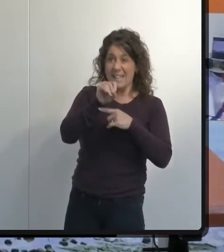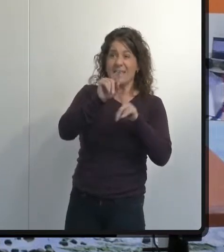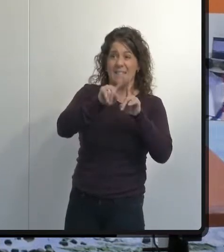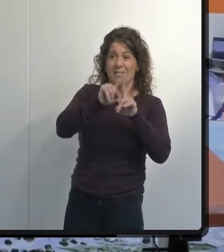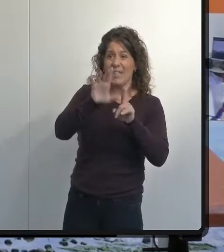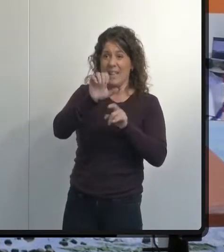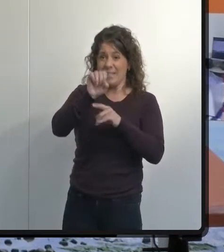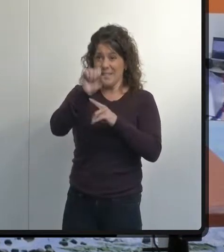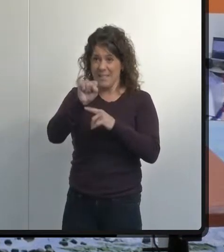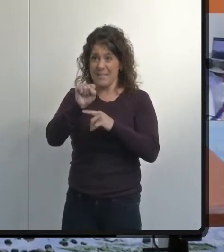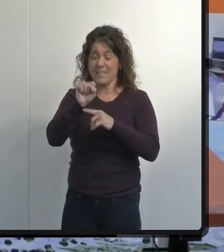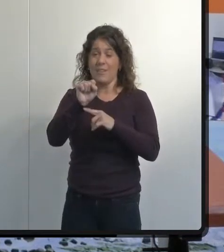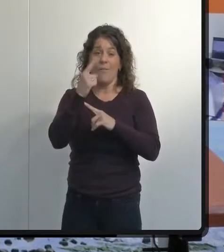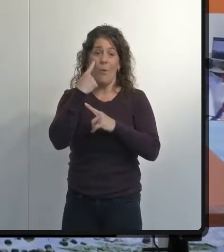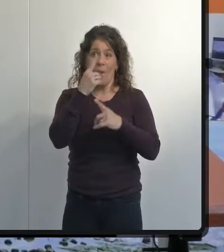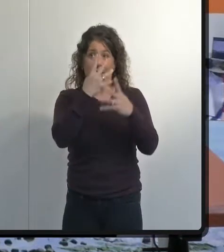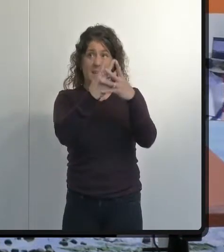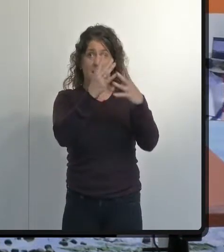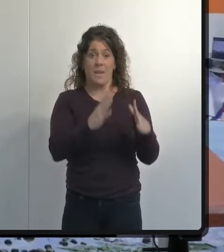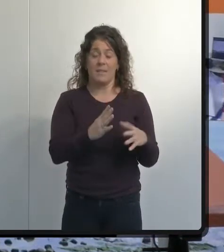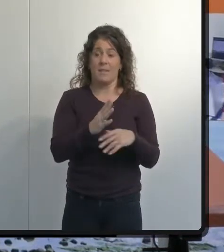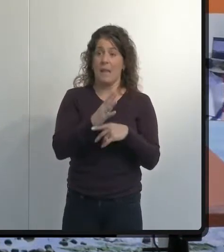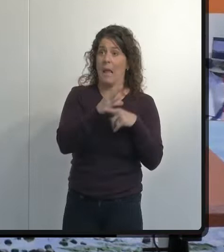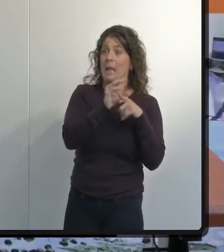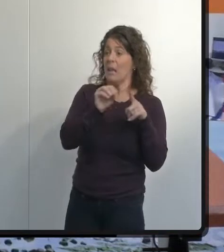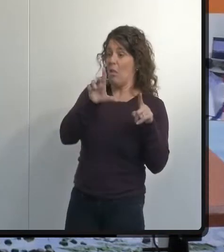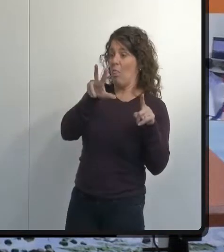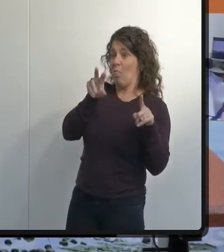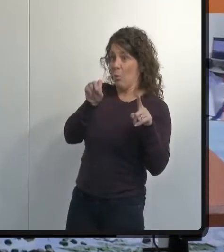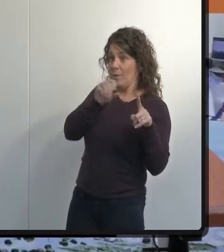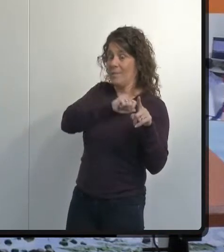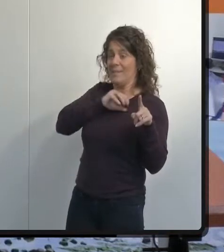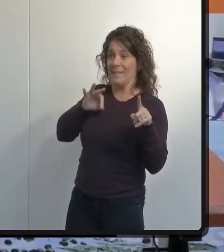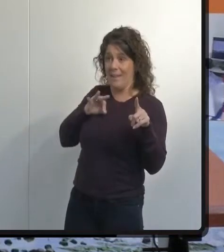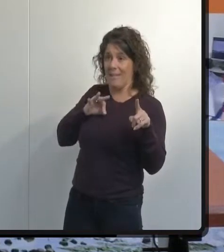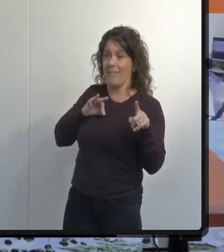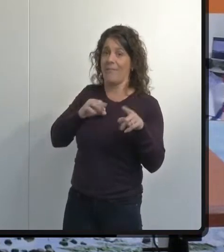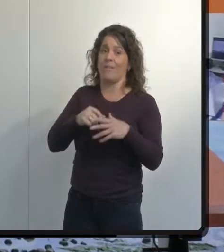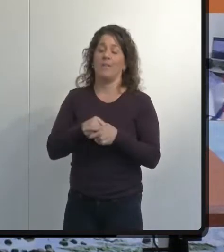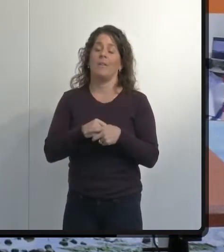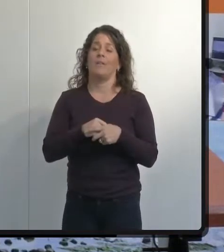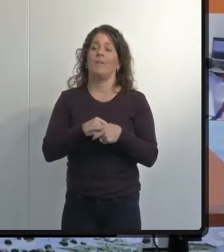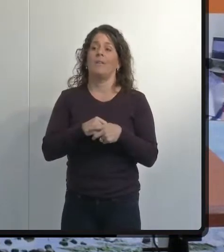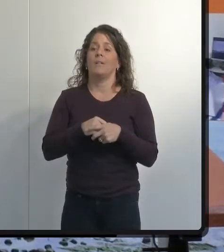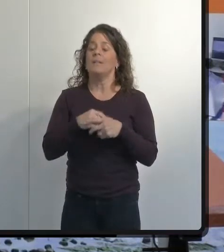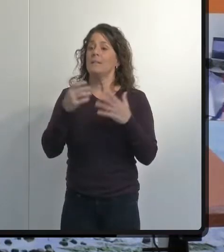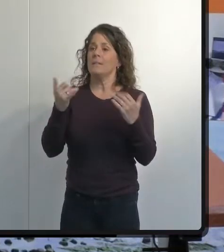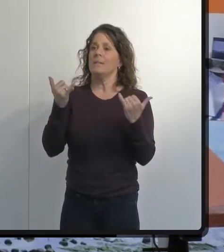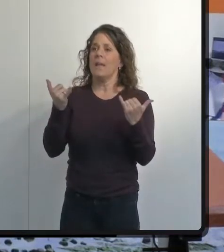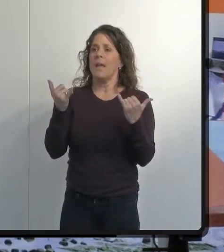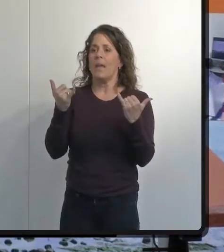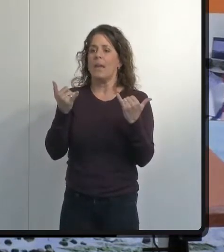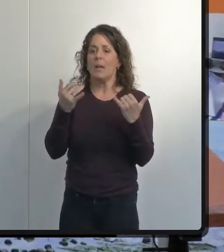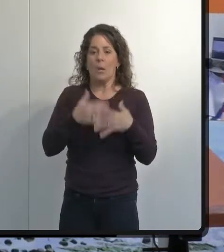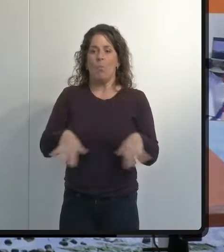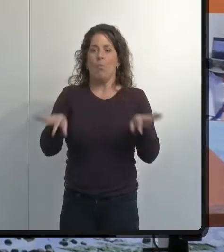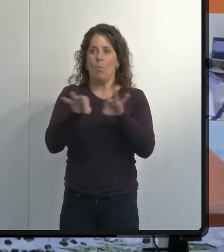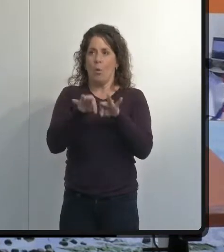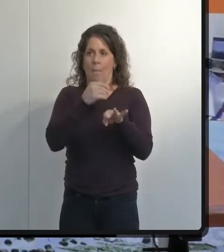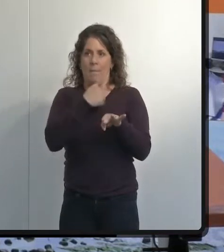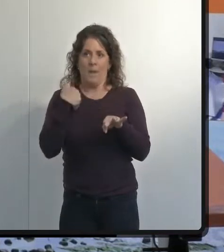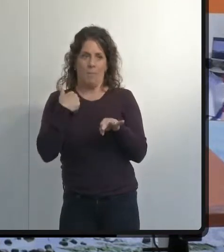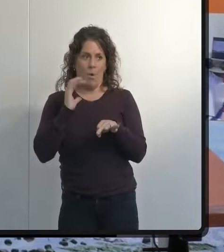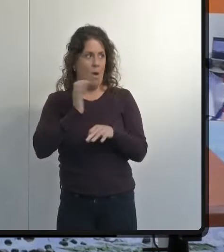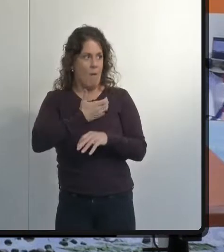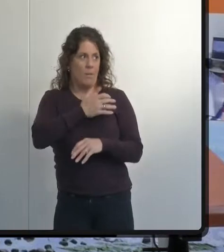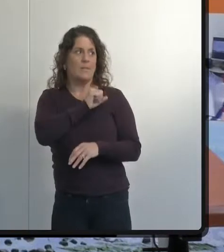that are incarcerated and 30 cases in employees. Today, we also have a key member of our staff